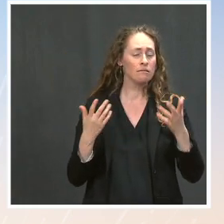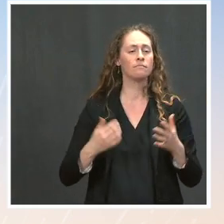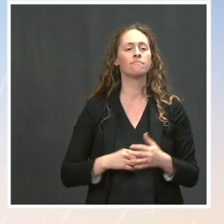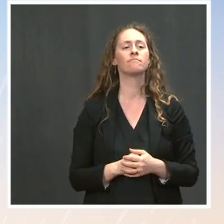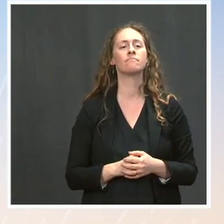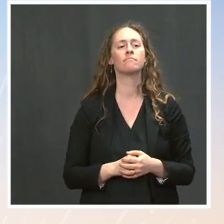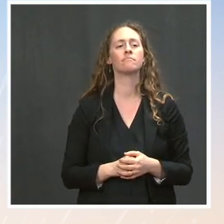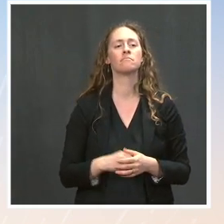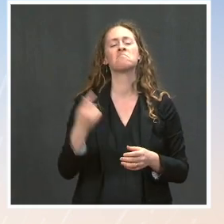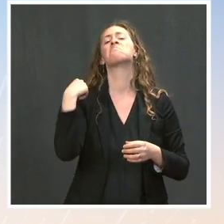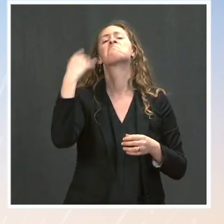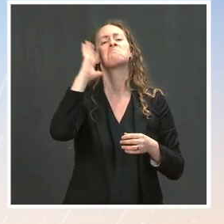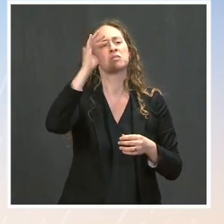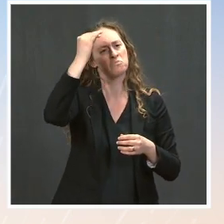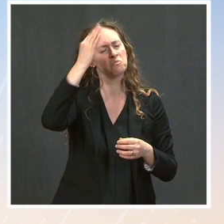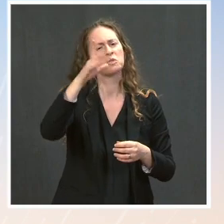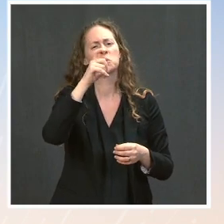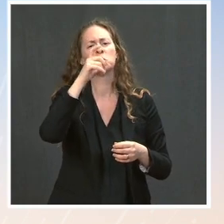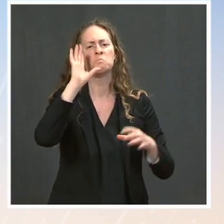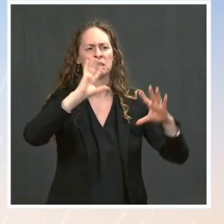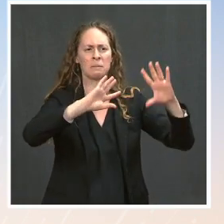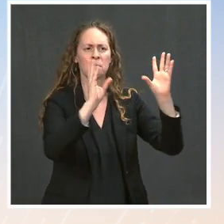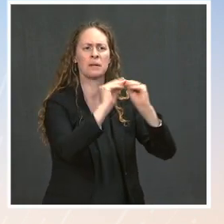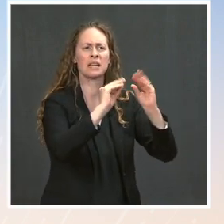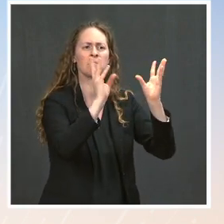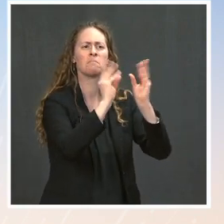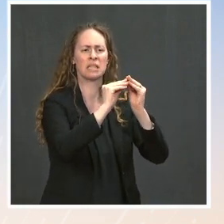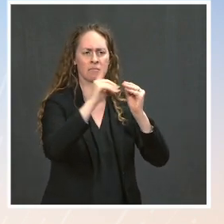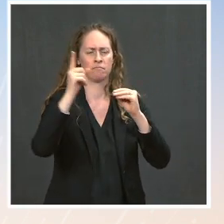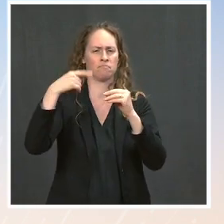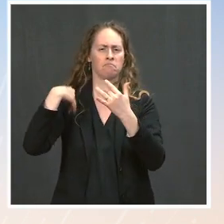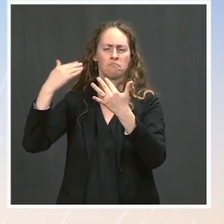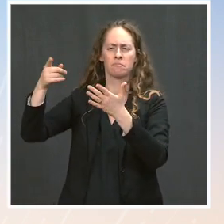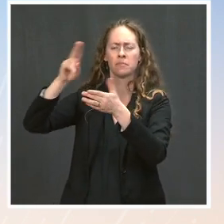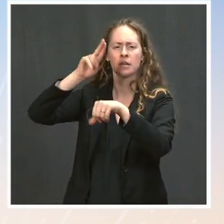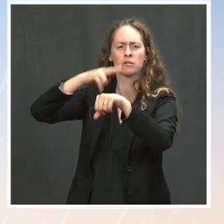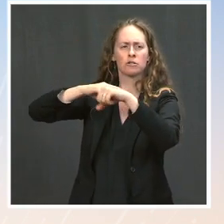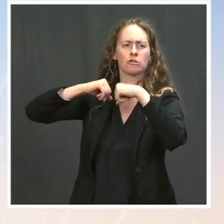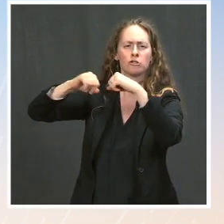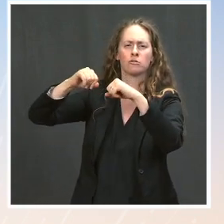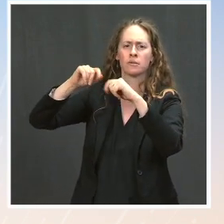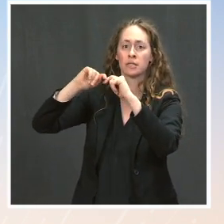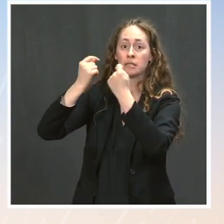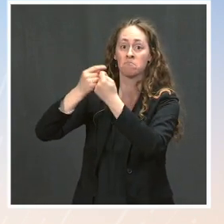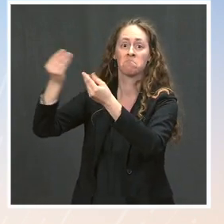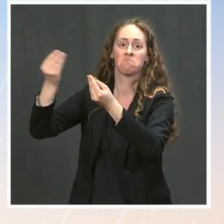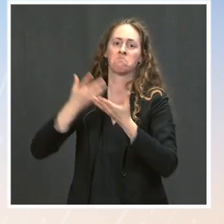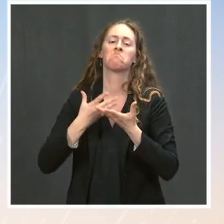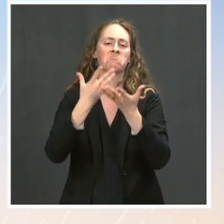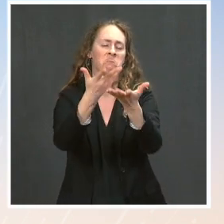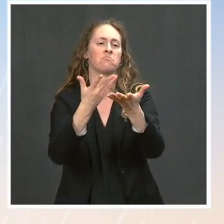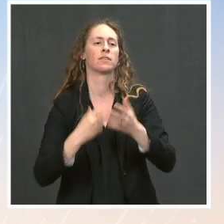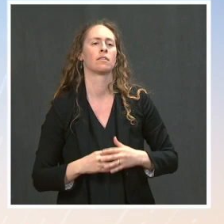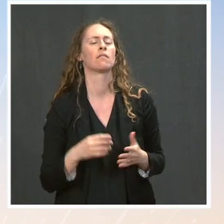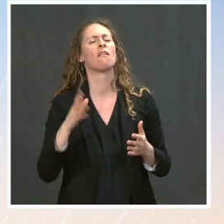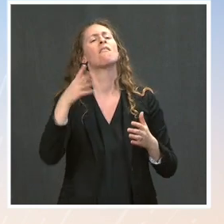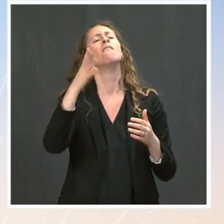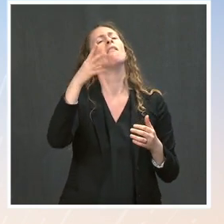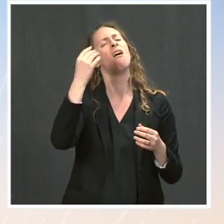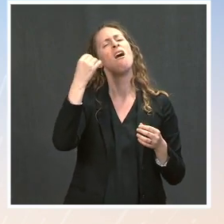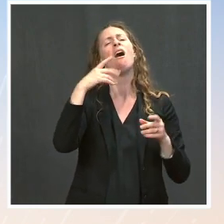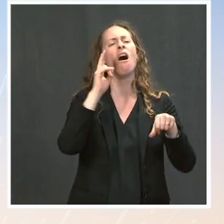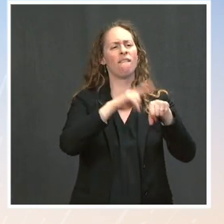check with our national security team about that, David, and others who are interested in that. I will say that we will, of course, brief them. I'm certain it will be a